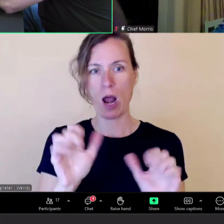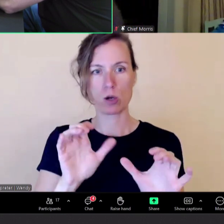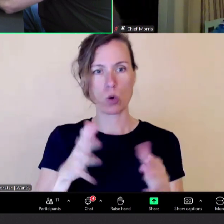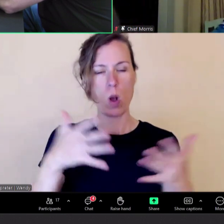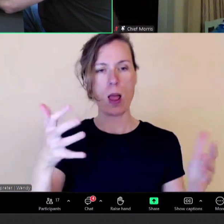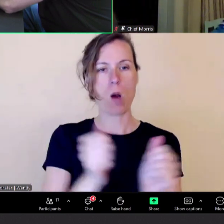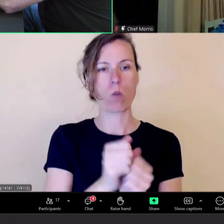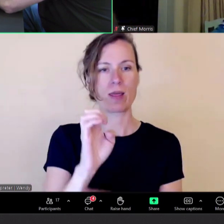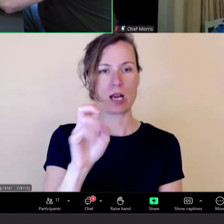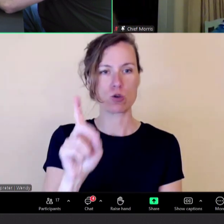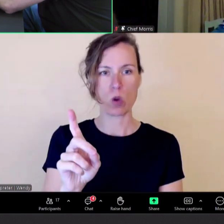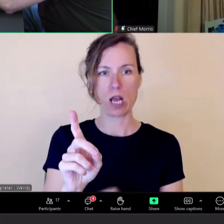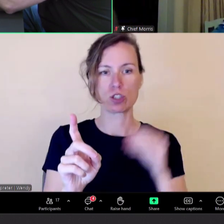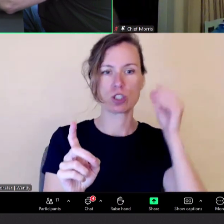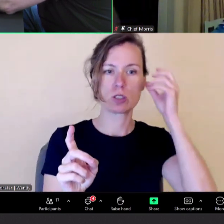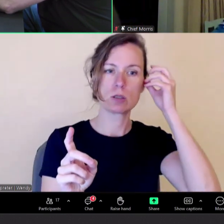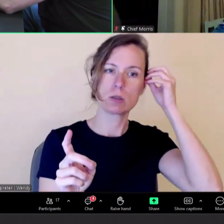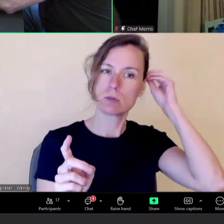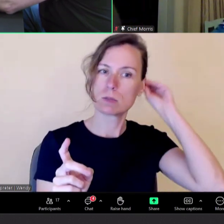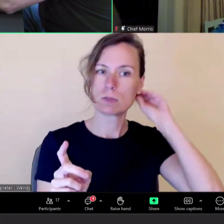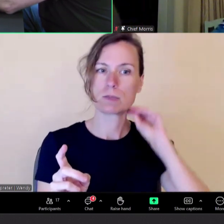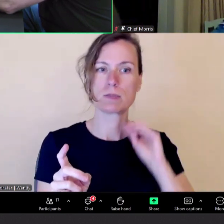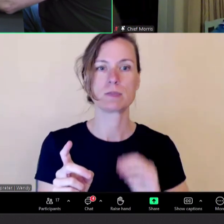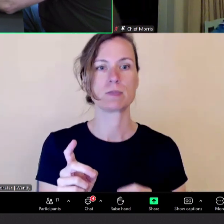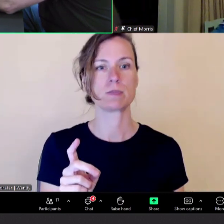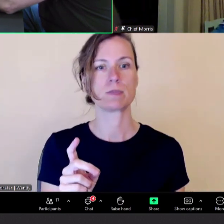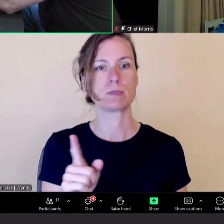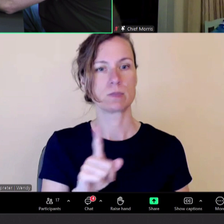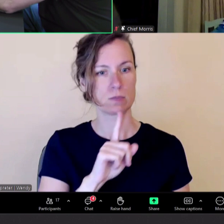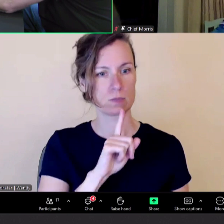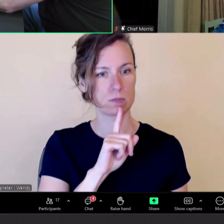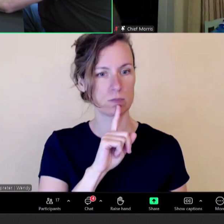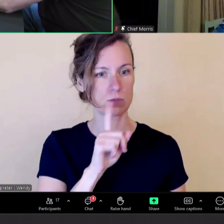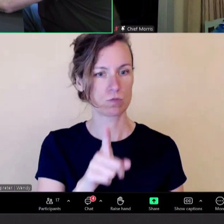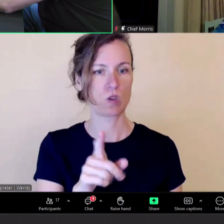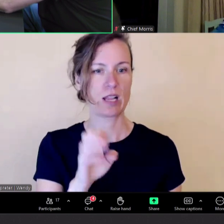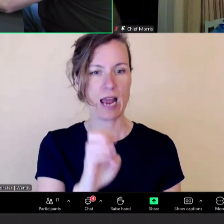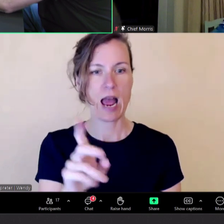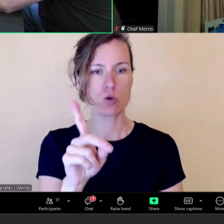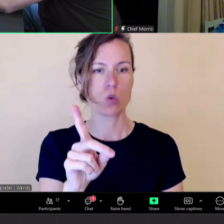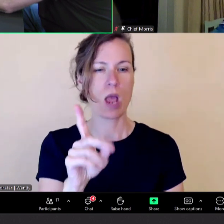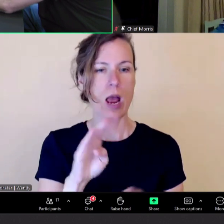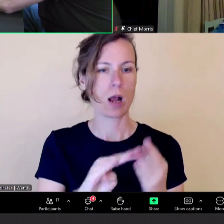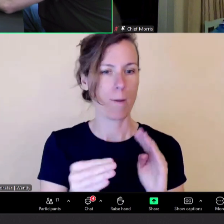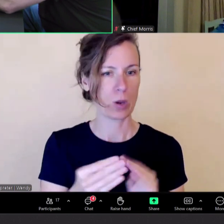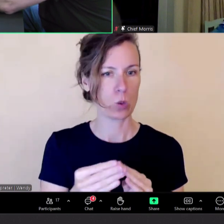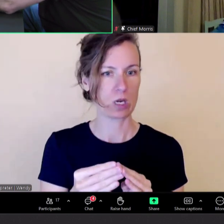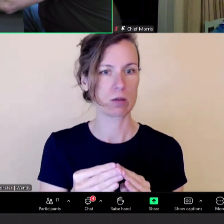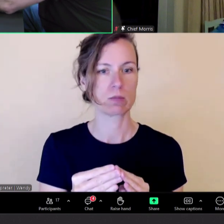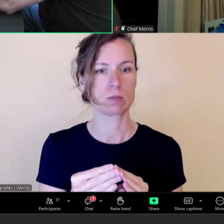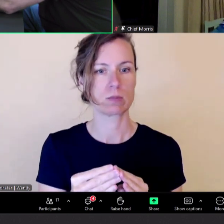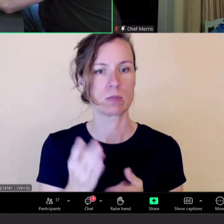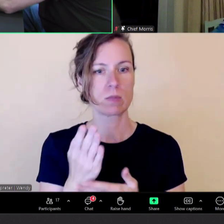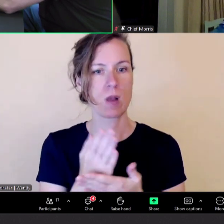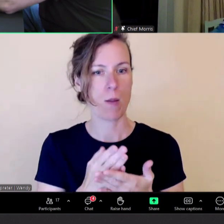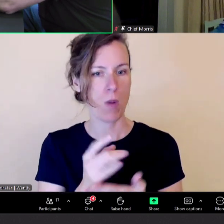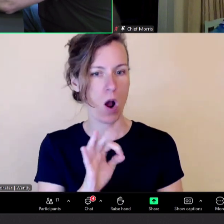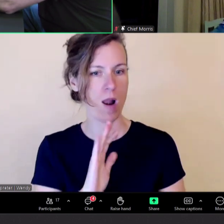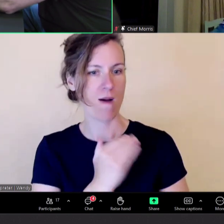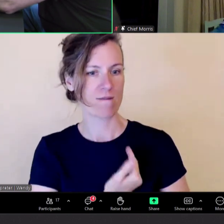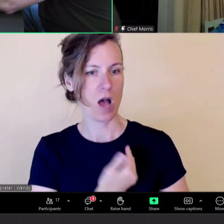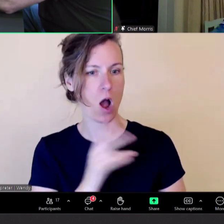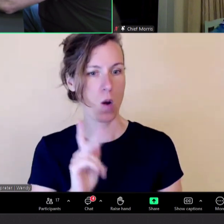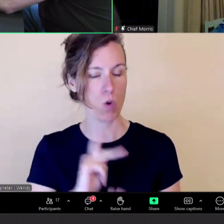community buy-in, and really educating the community. And a piece of our overall program, which is called Let's